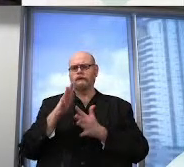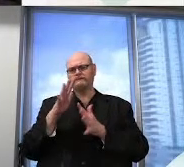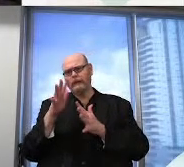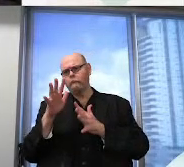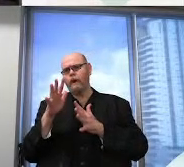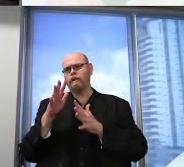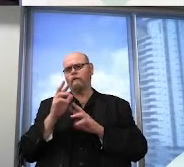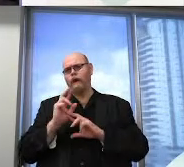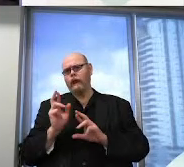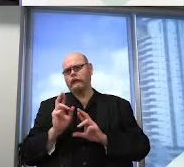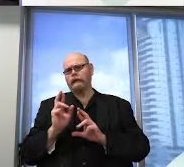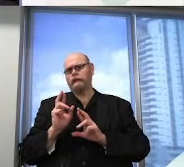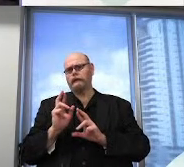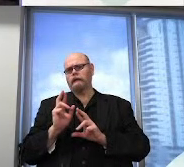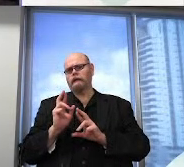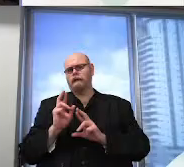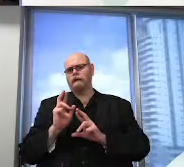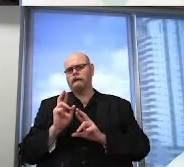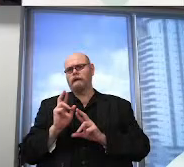you're somewhat ready